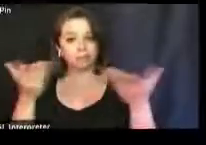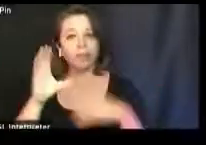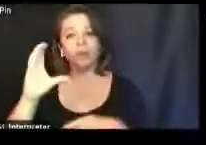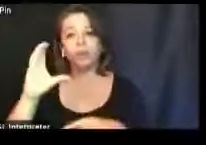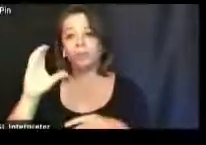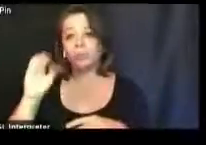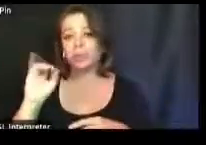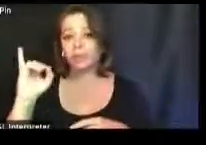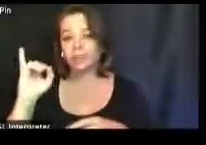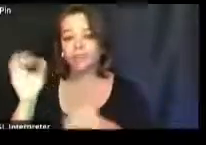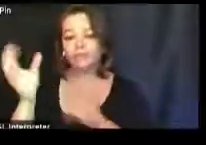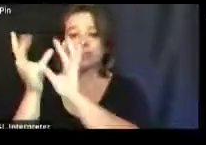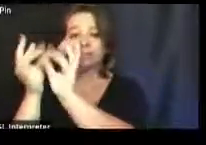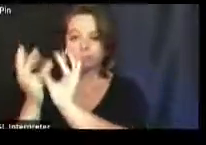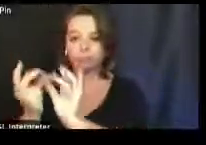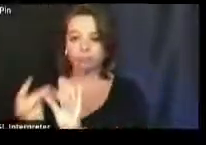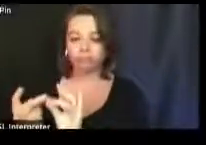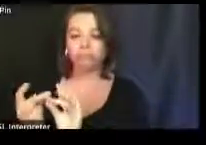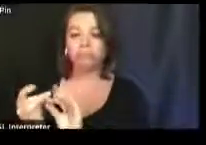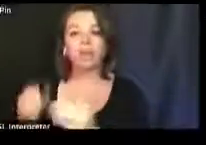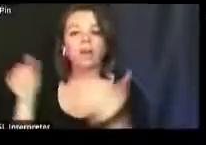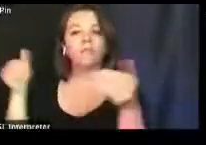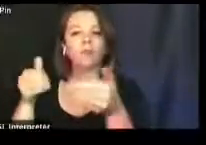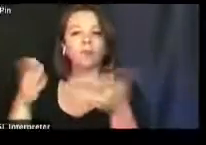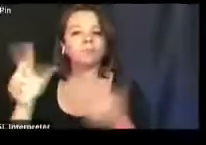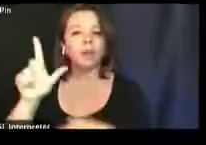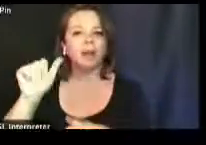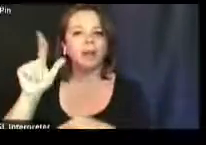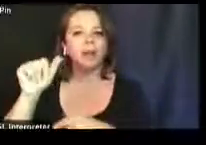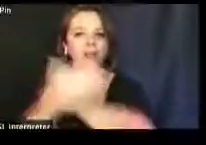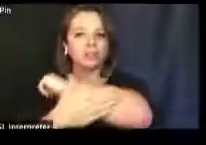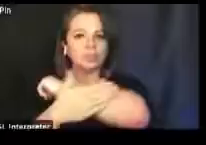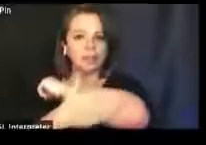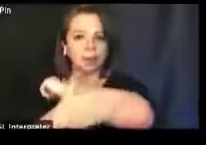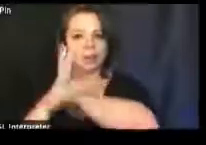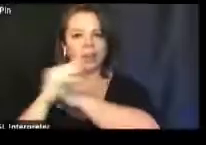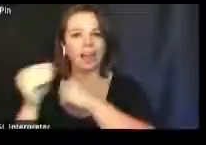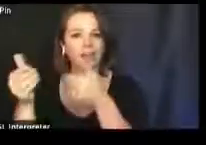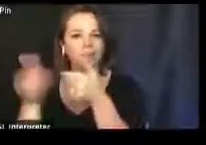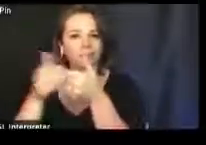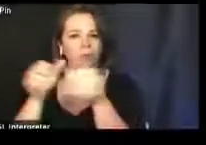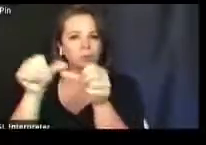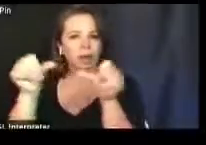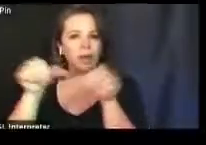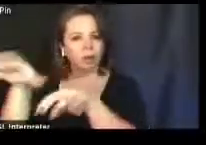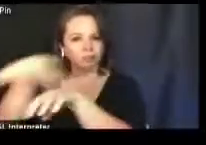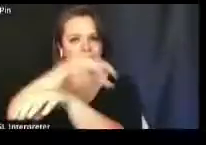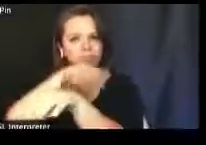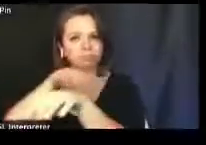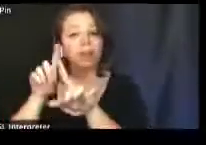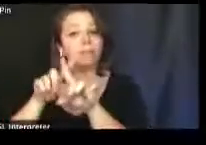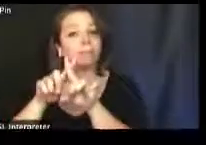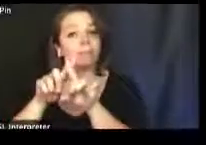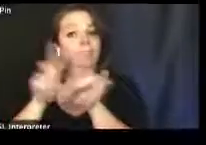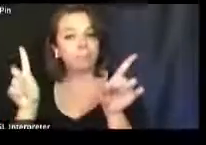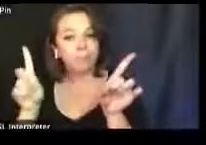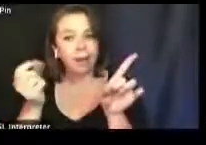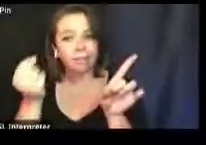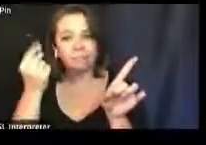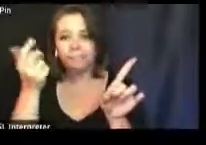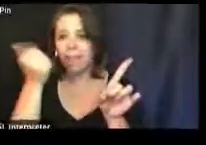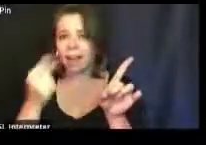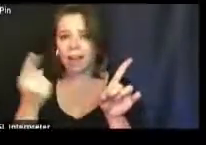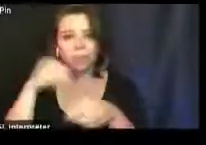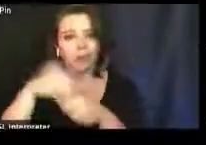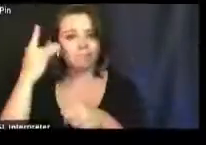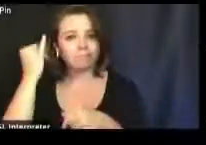interest testimony focused on Los Angeles County and surrounding areas. However, anyone in California can call in